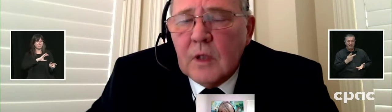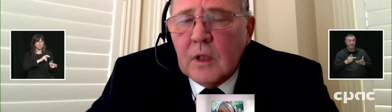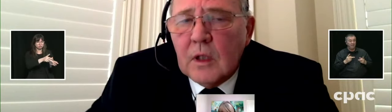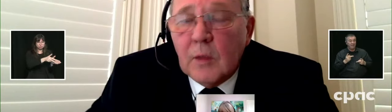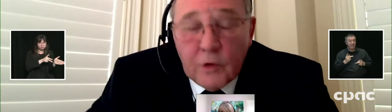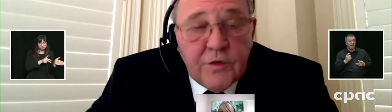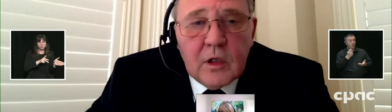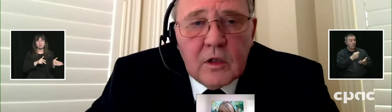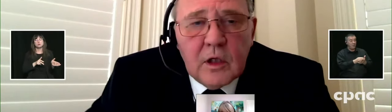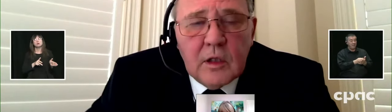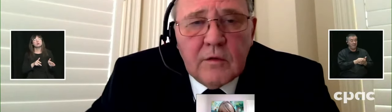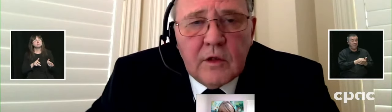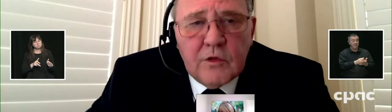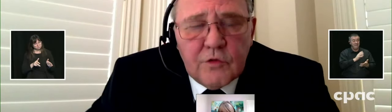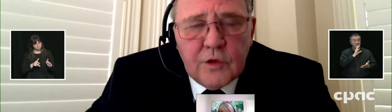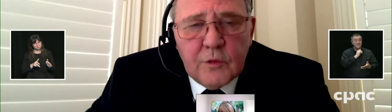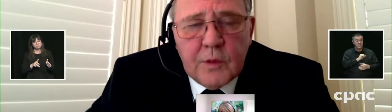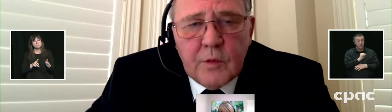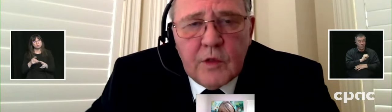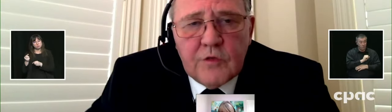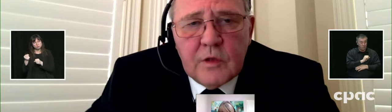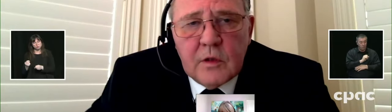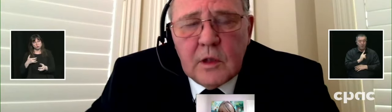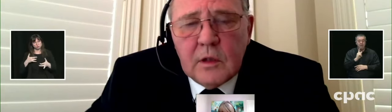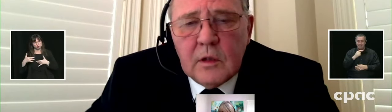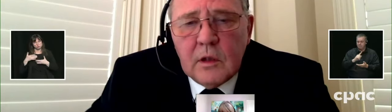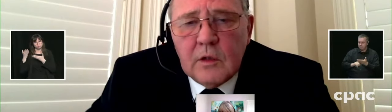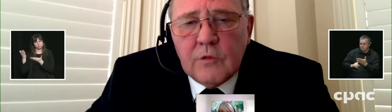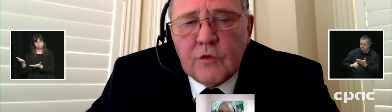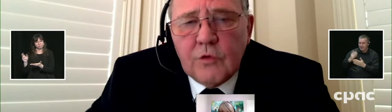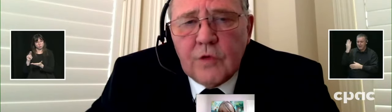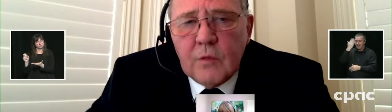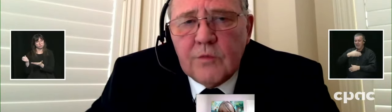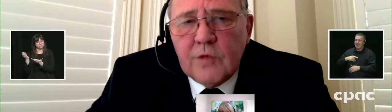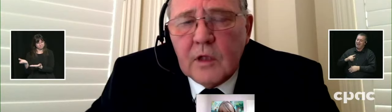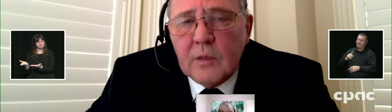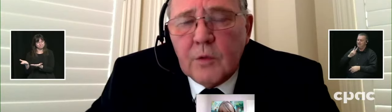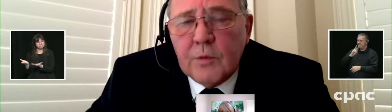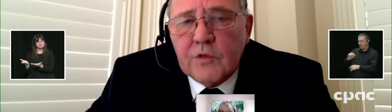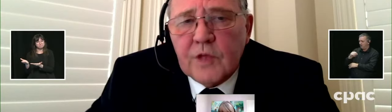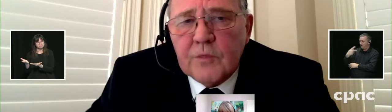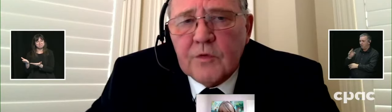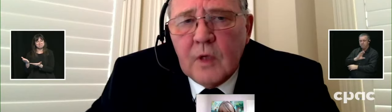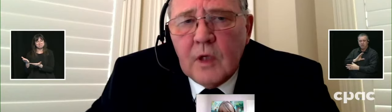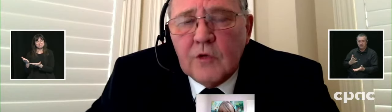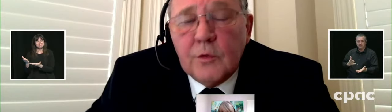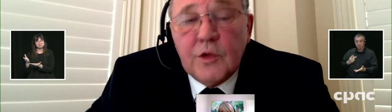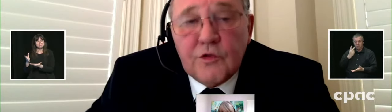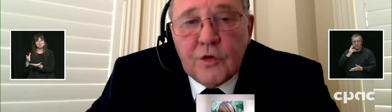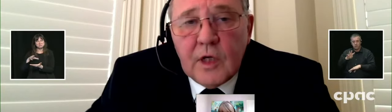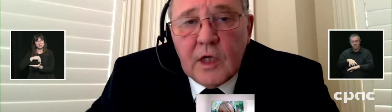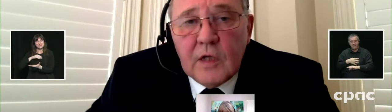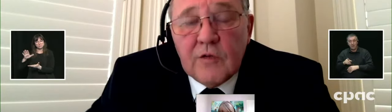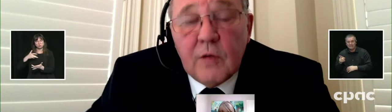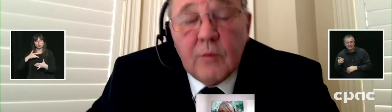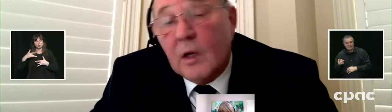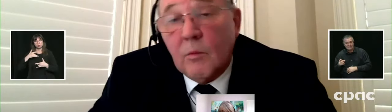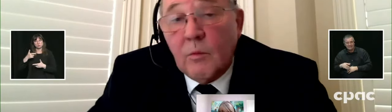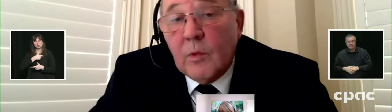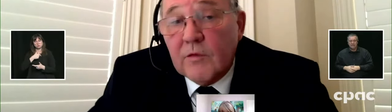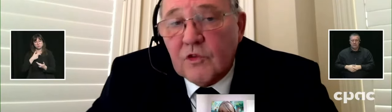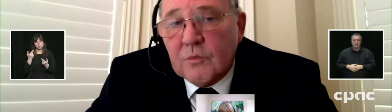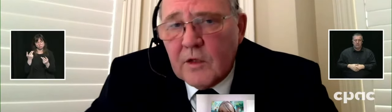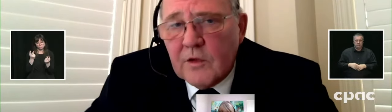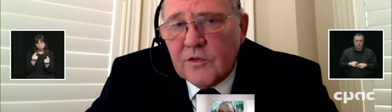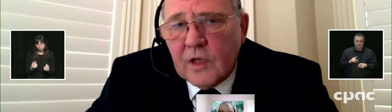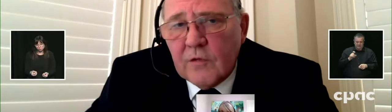vehicles. Now, we heard very clearly the concern that was being raised in Nova Scotia, and we've taken the appropriate steps to reassure Canadians that